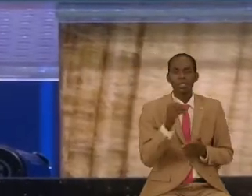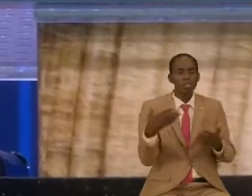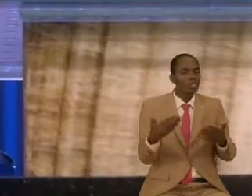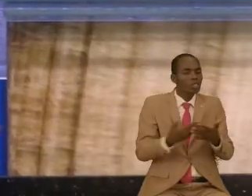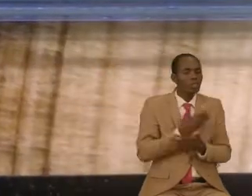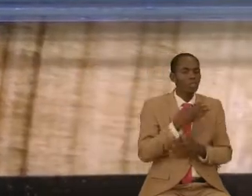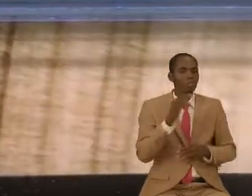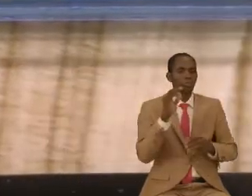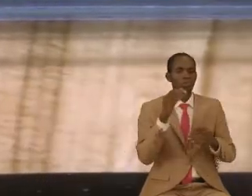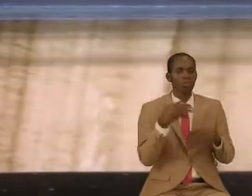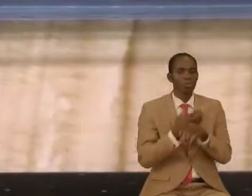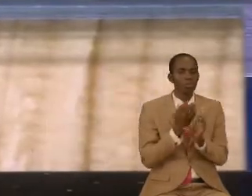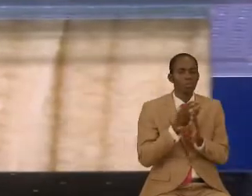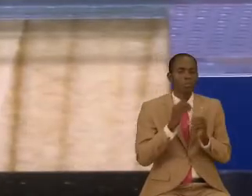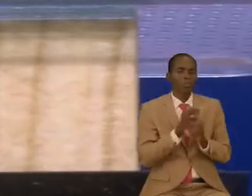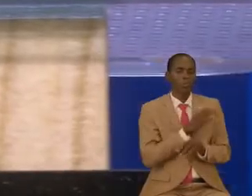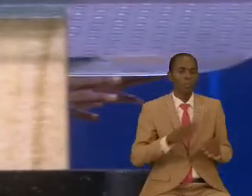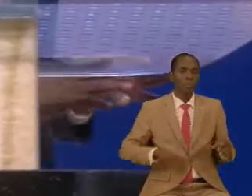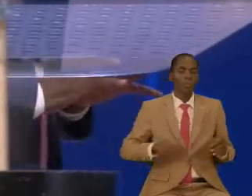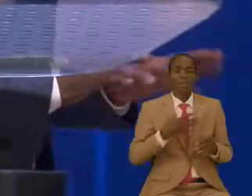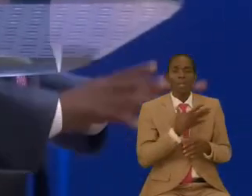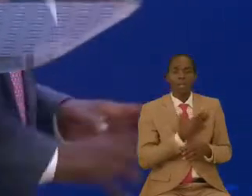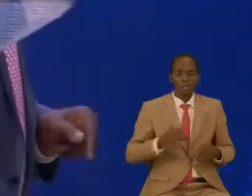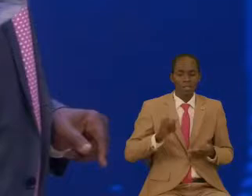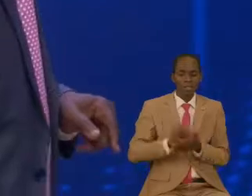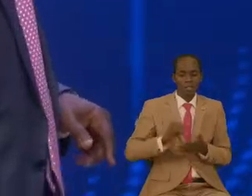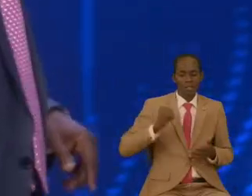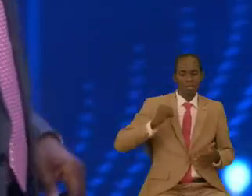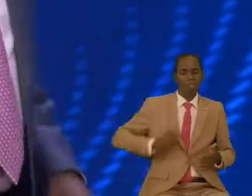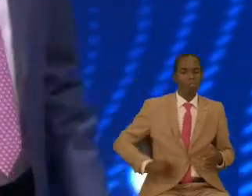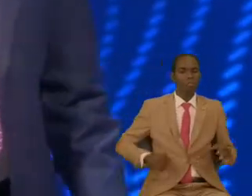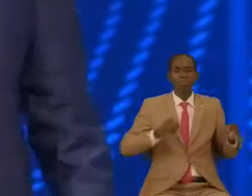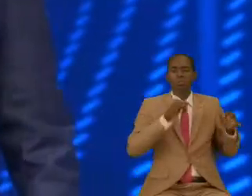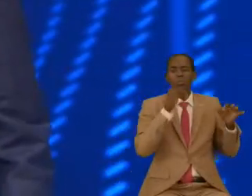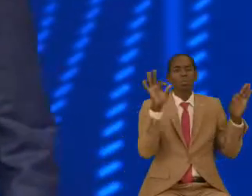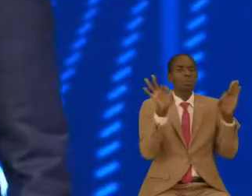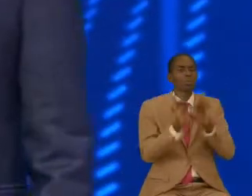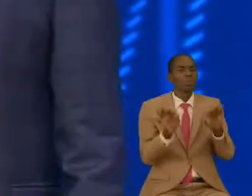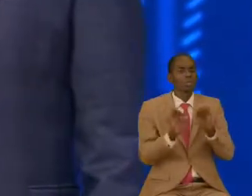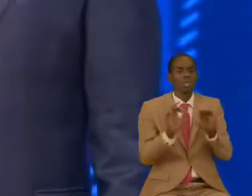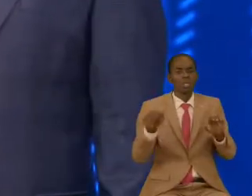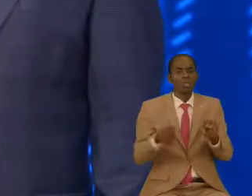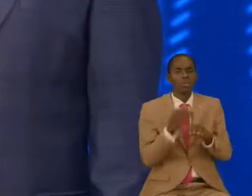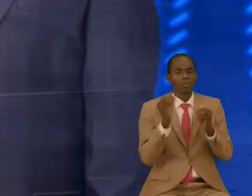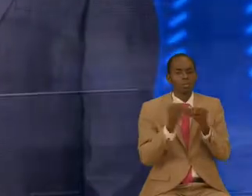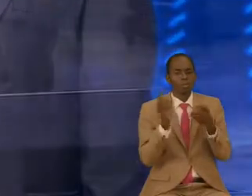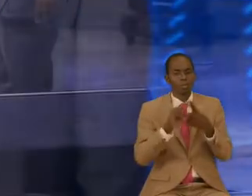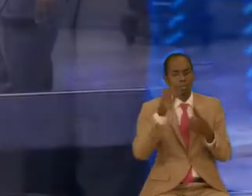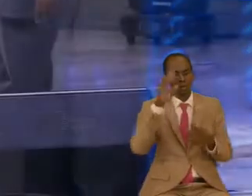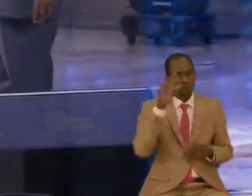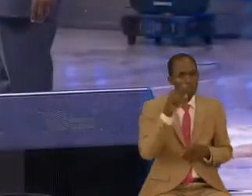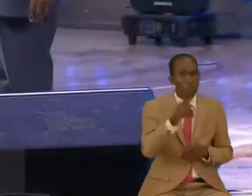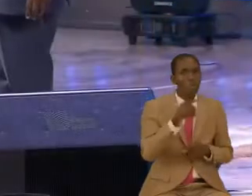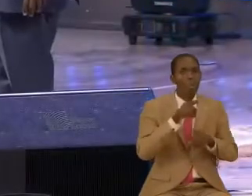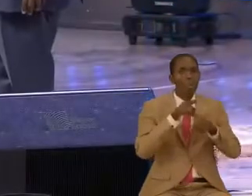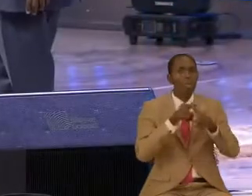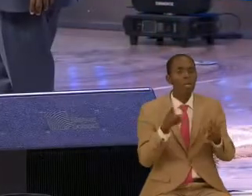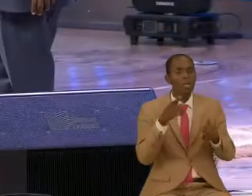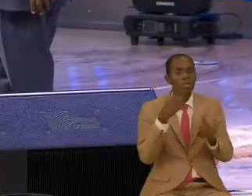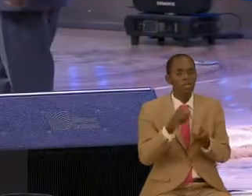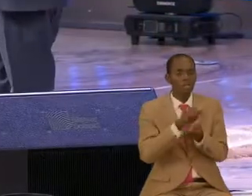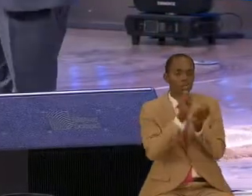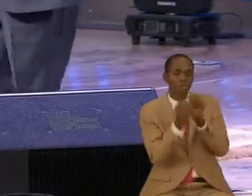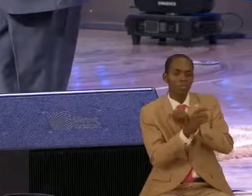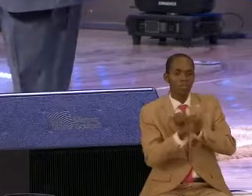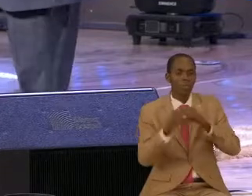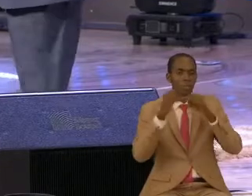Christ, and that circumcision mattered not anymore to him, but the transforming power